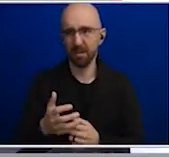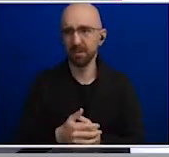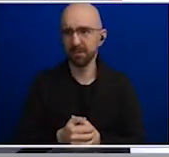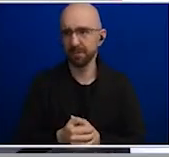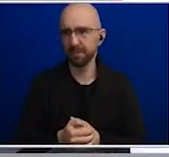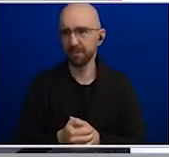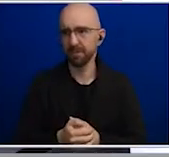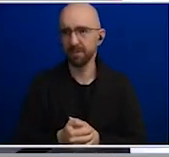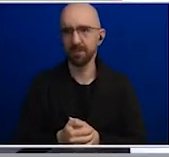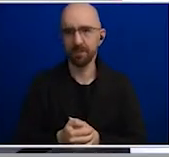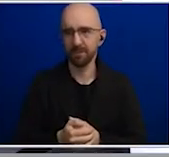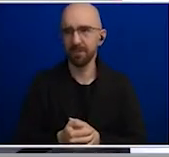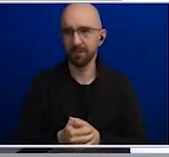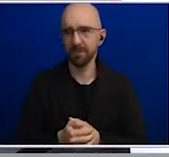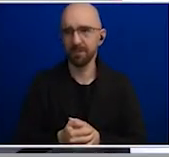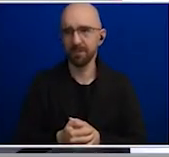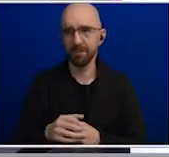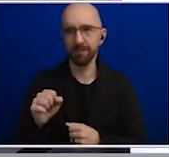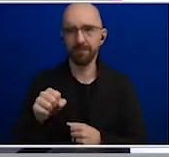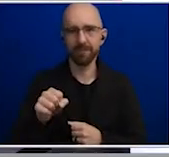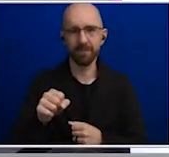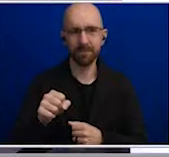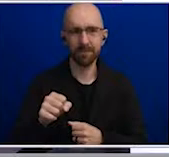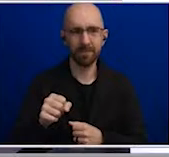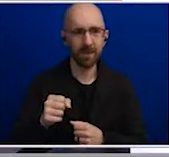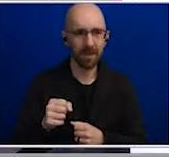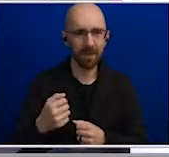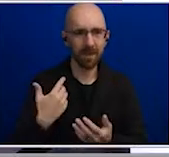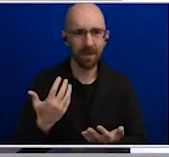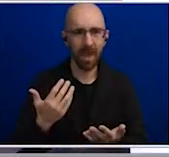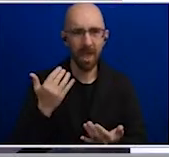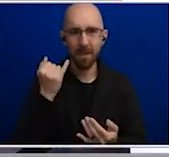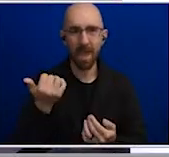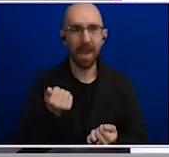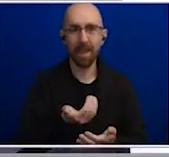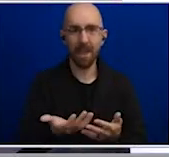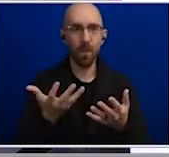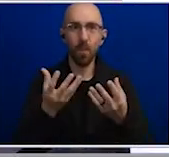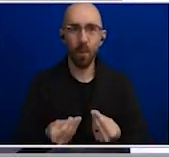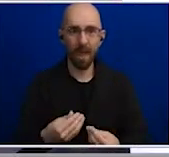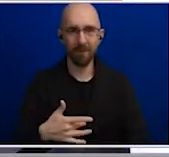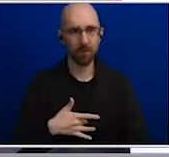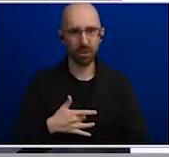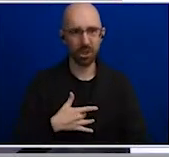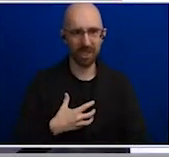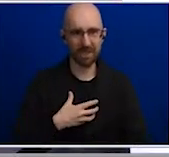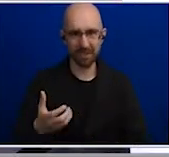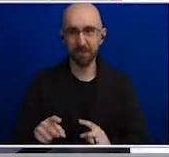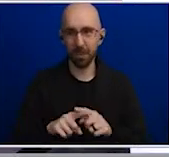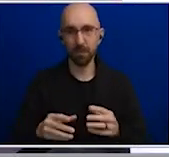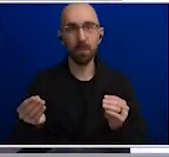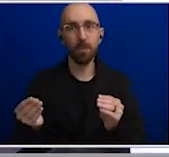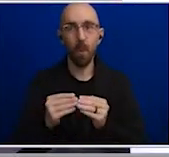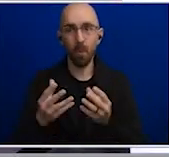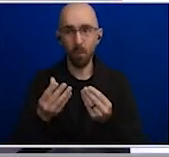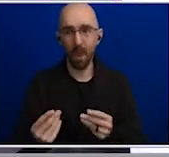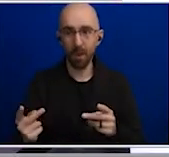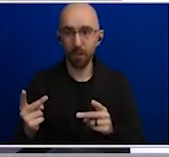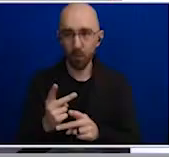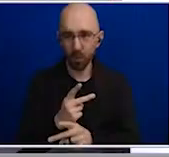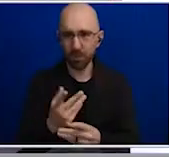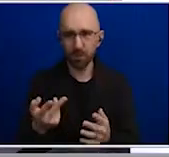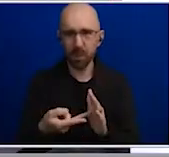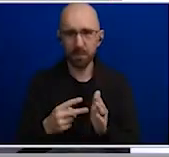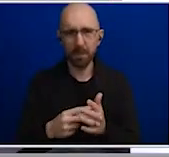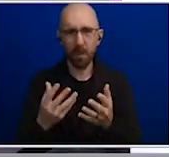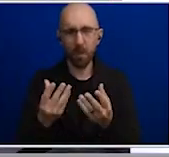But Wet is wet. I would imagine anything wet coming out of your chest, but was wetter worse? What do you mean by wet? Bigger,